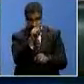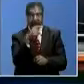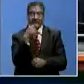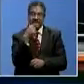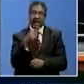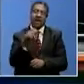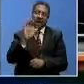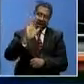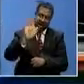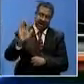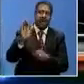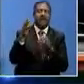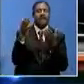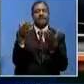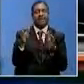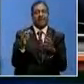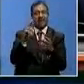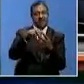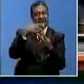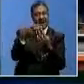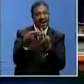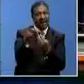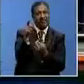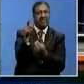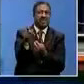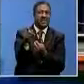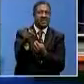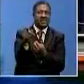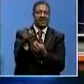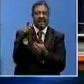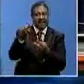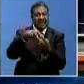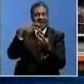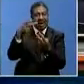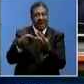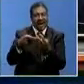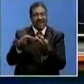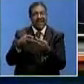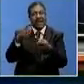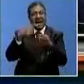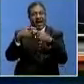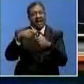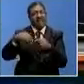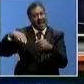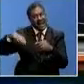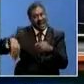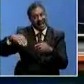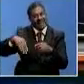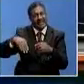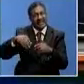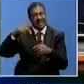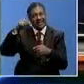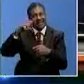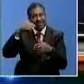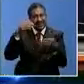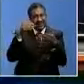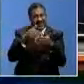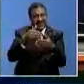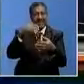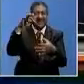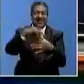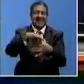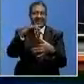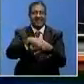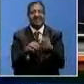assessment. This program came very late into the reign or the rule of